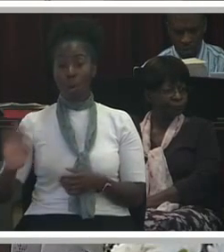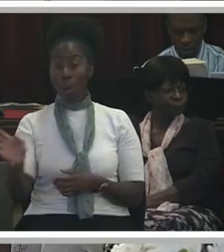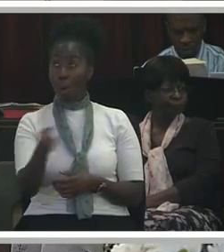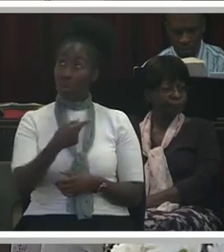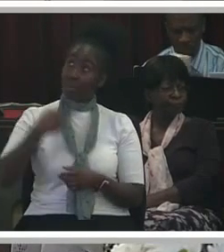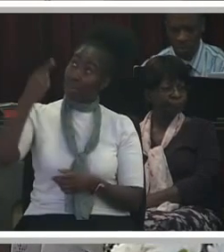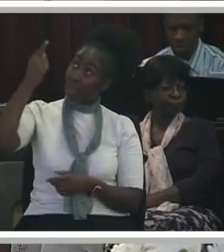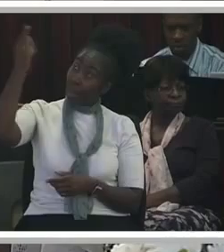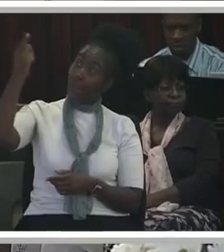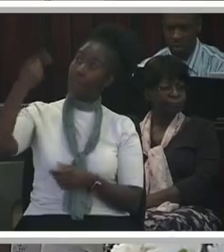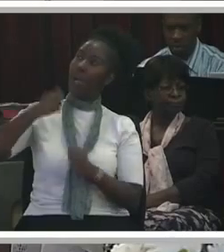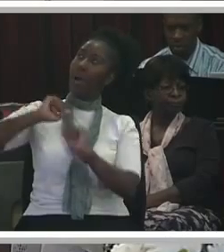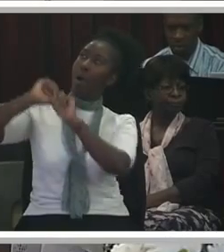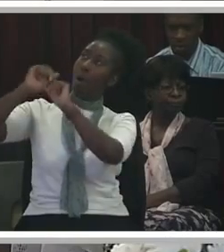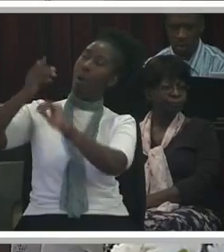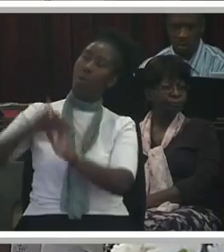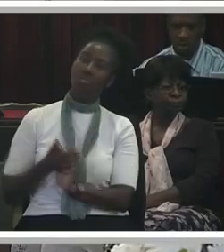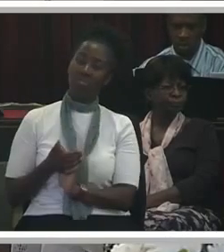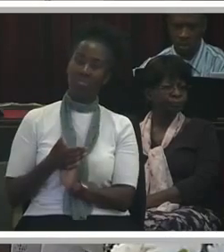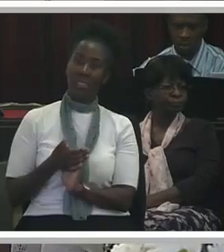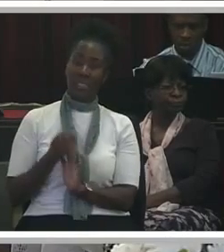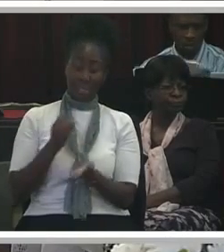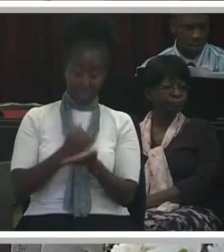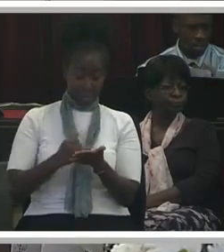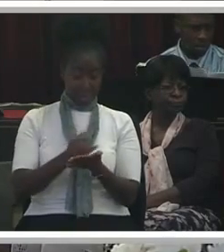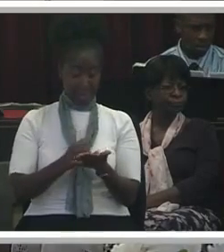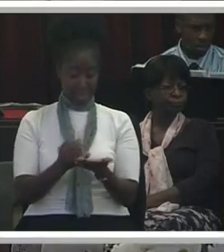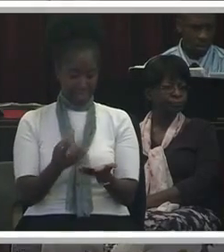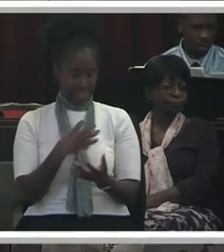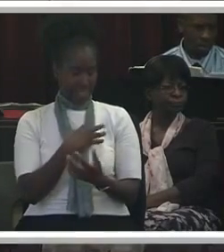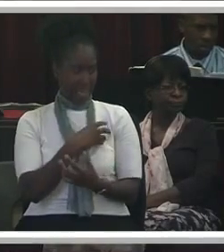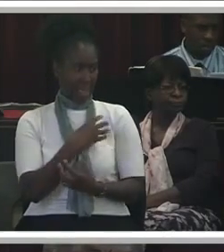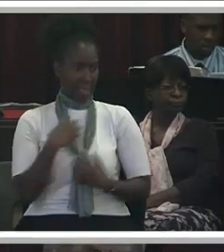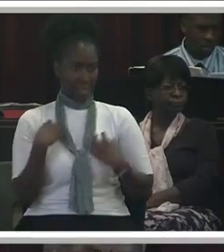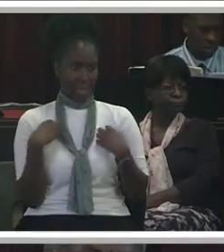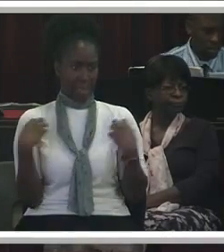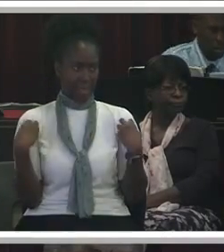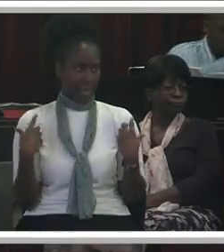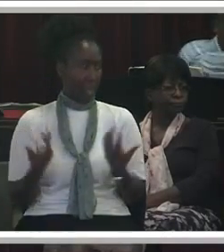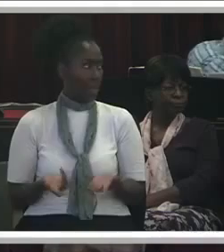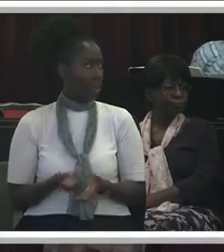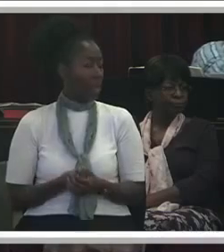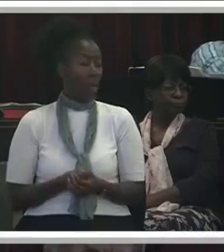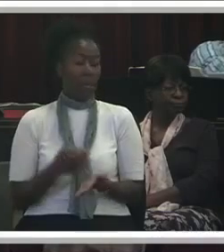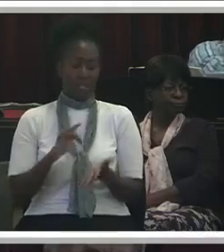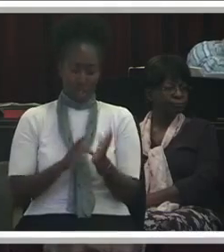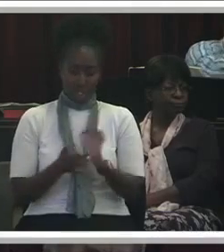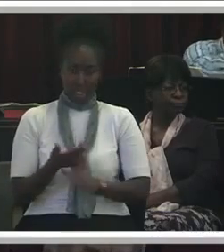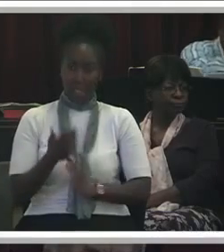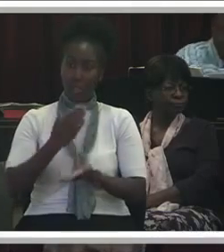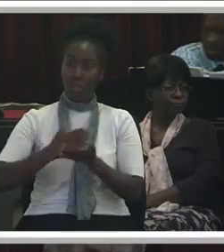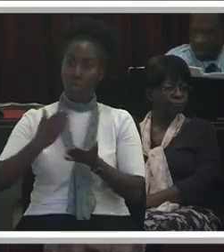Sin has left a crimson stain. but Jesus Christ washes white